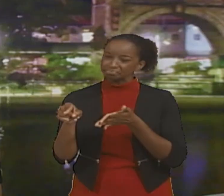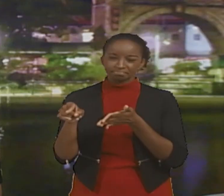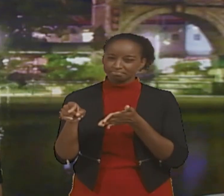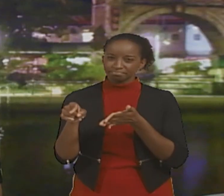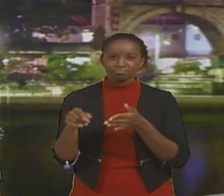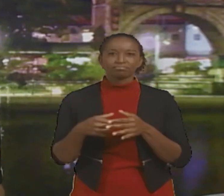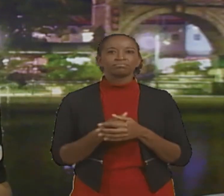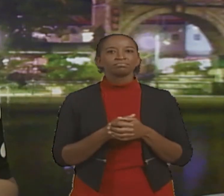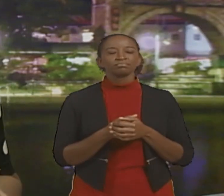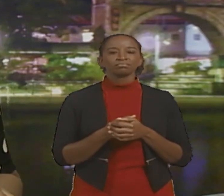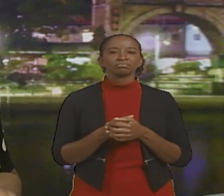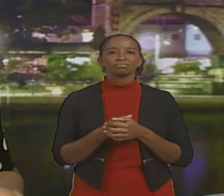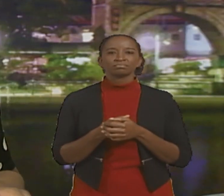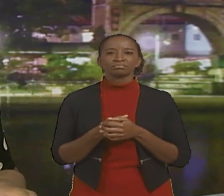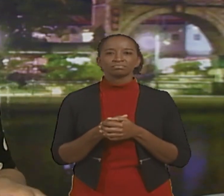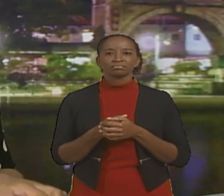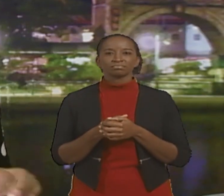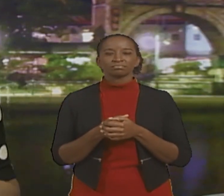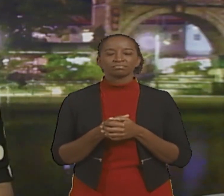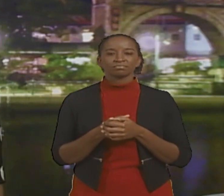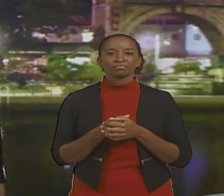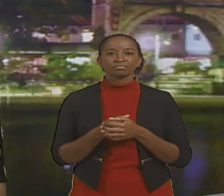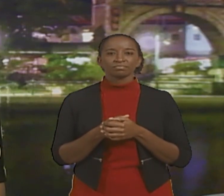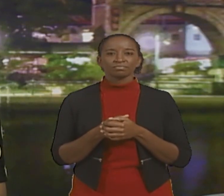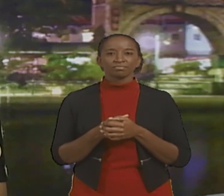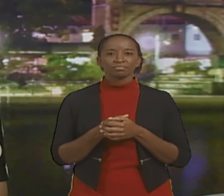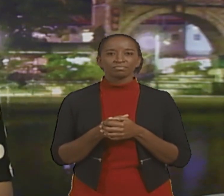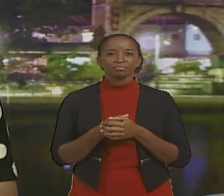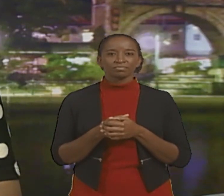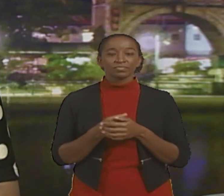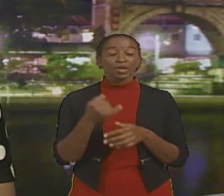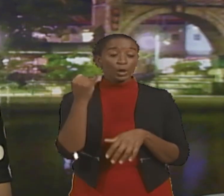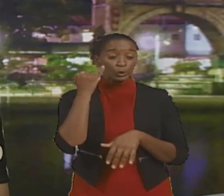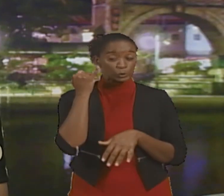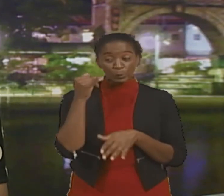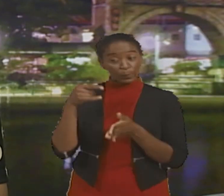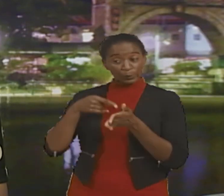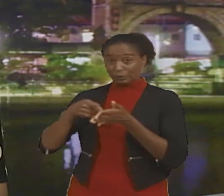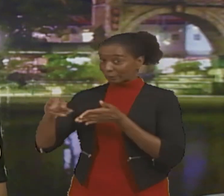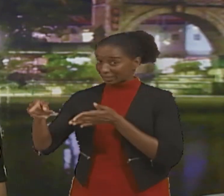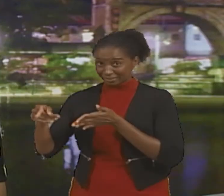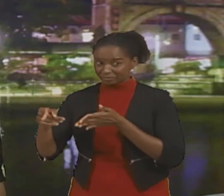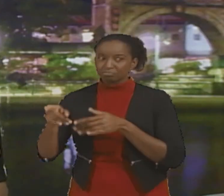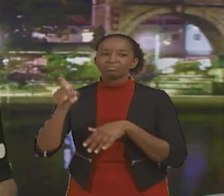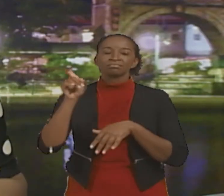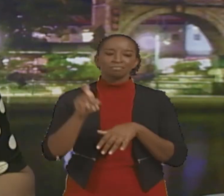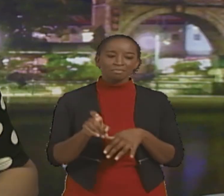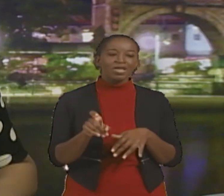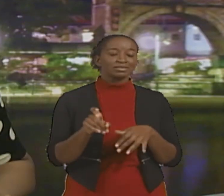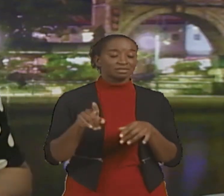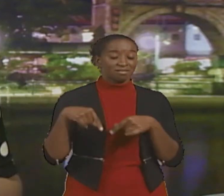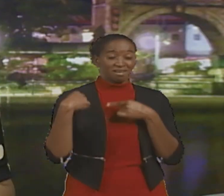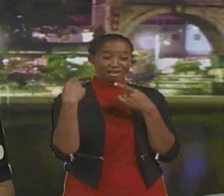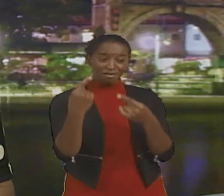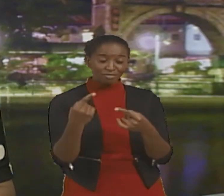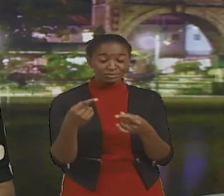will result in the waived penalties becoming payable forthwith to the Registrar of